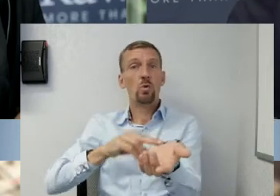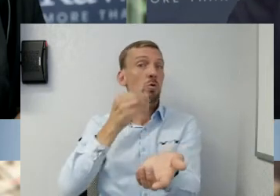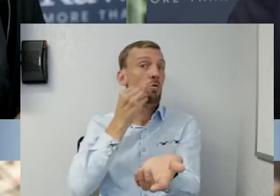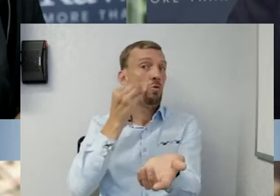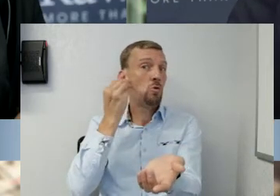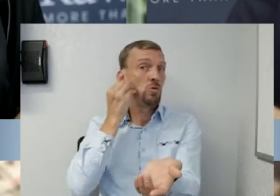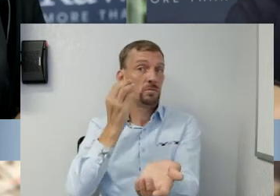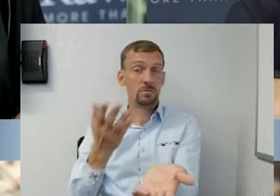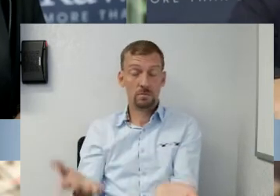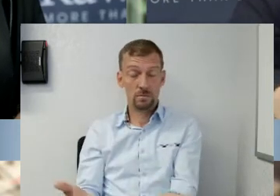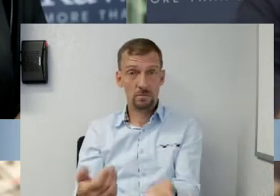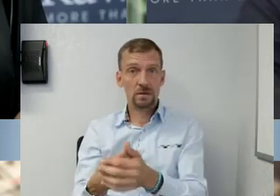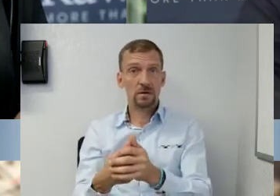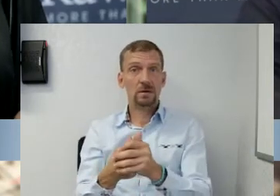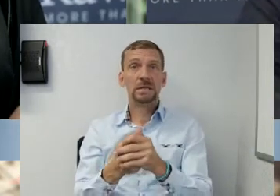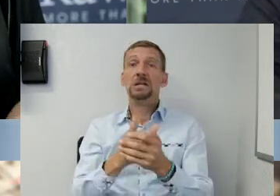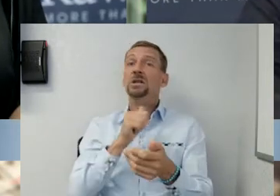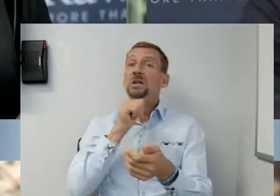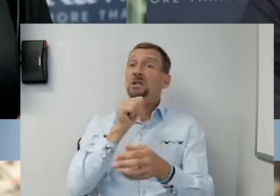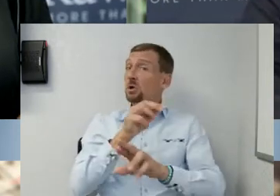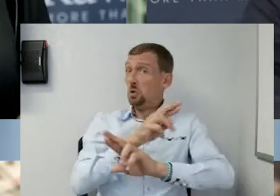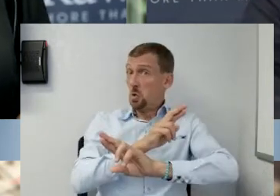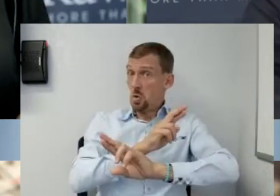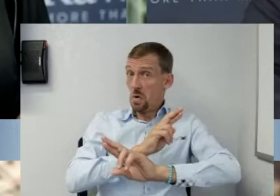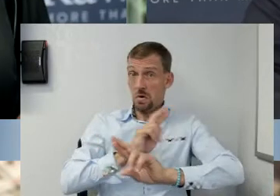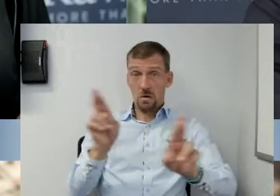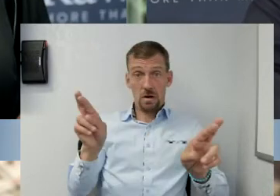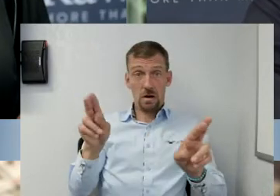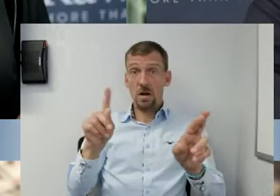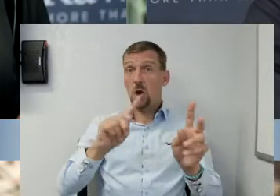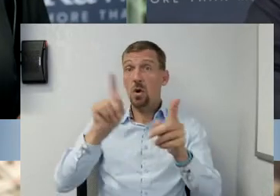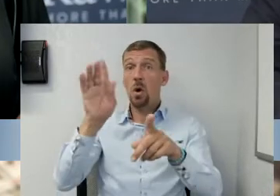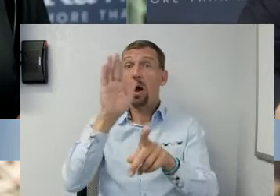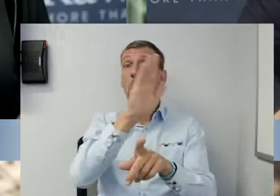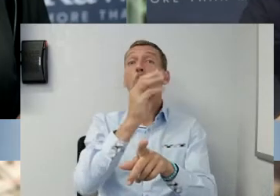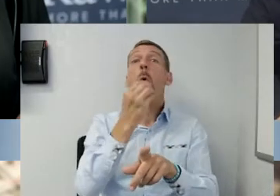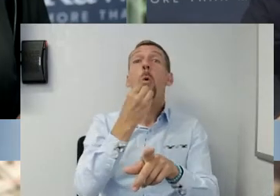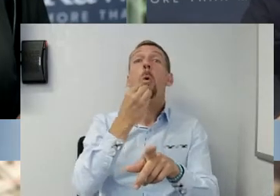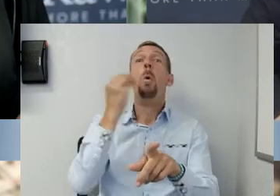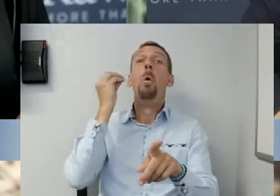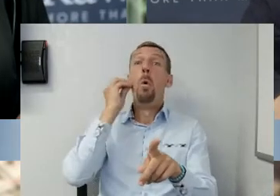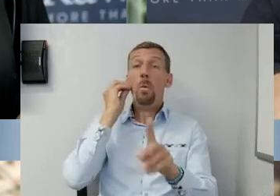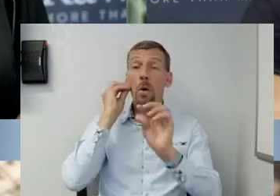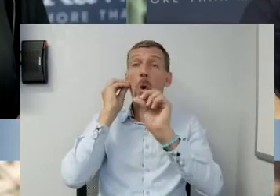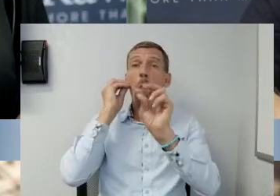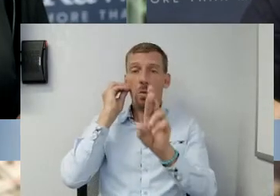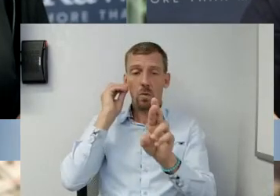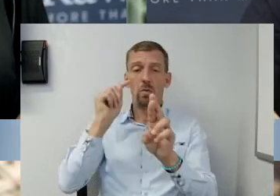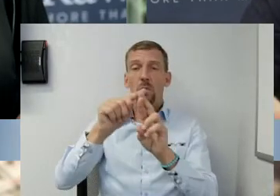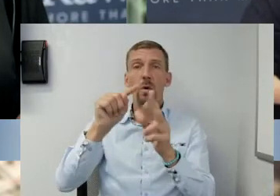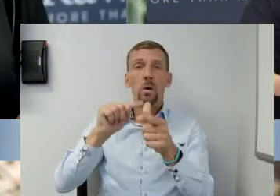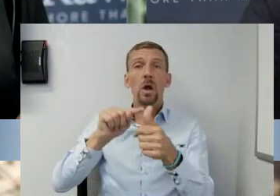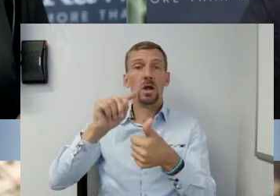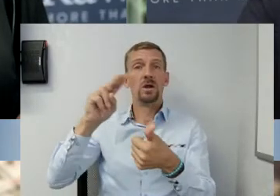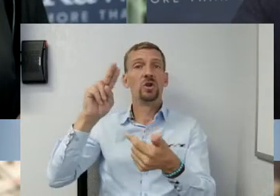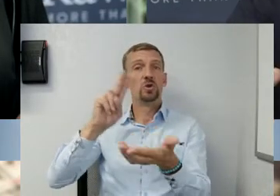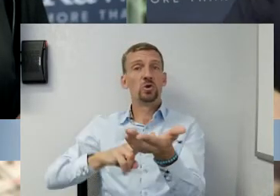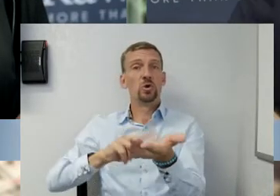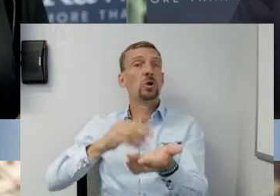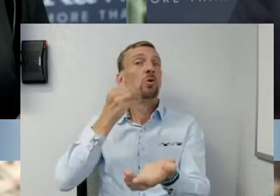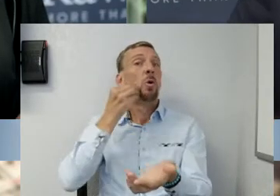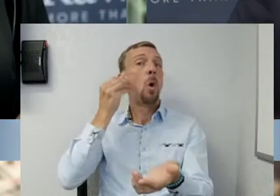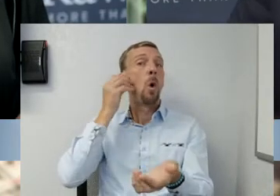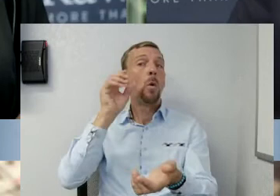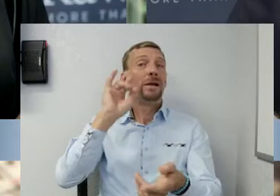they're not ready to go to their home, or a nursing home is where